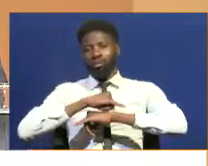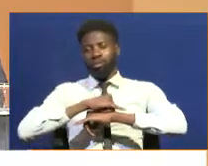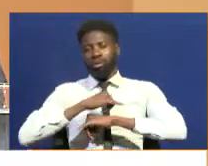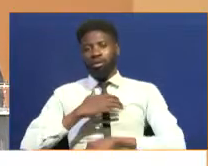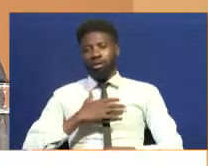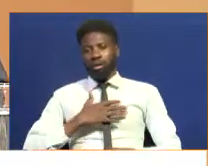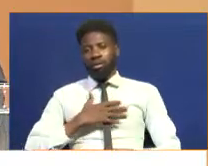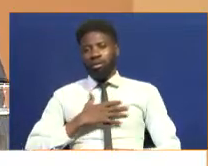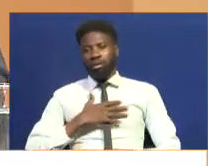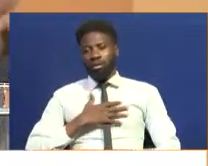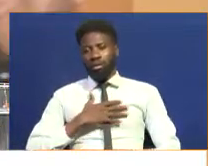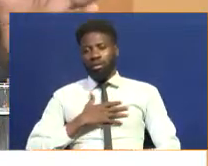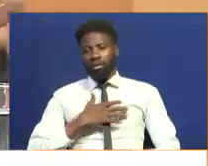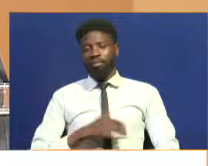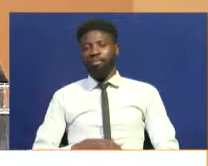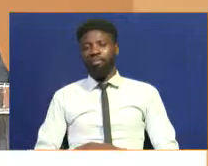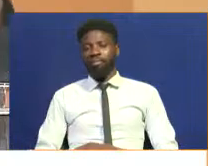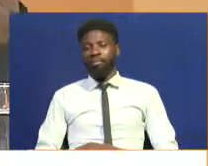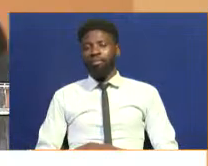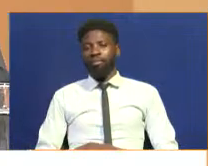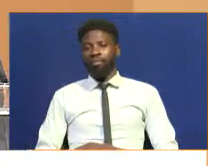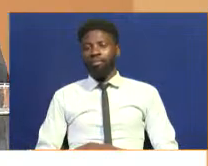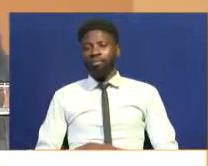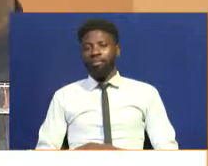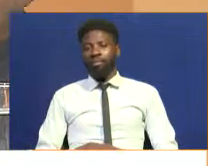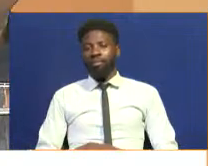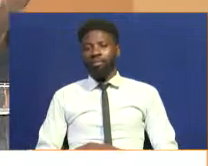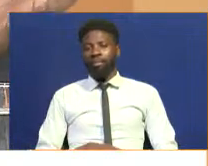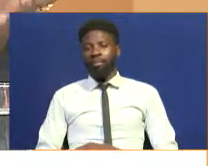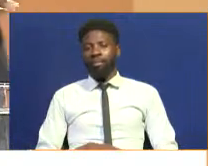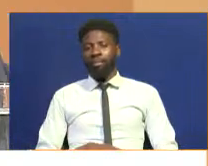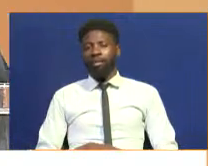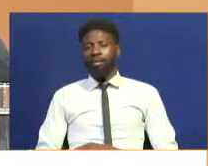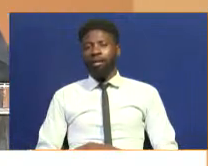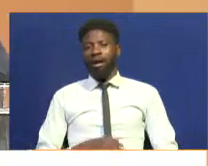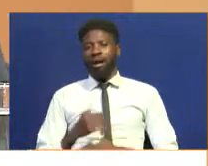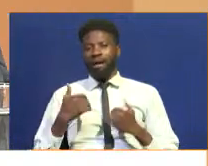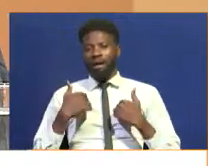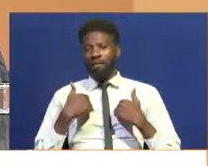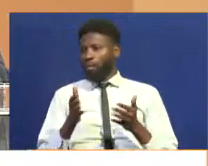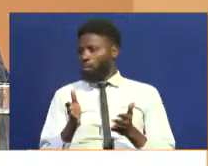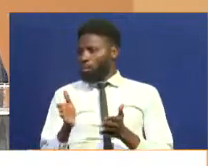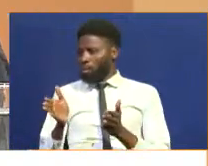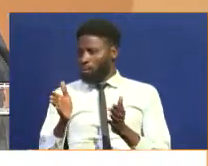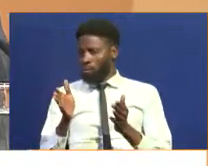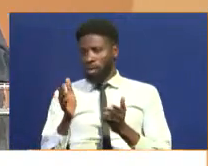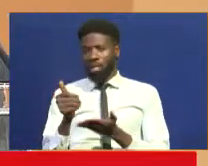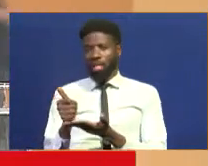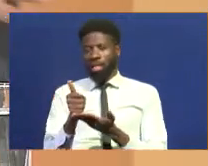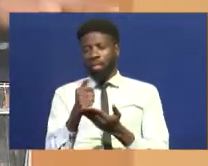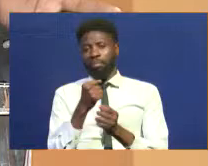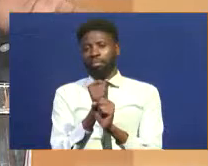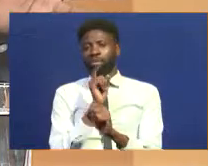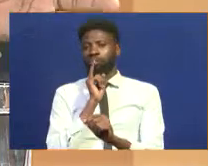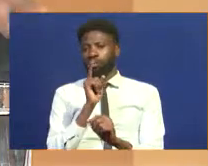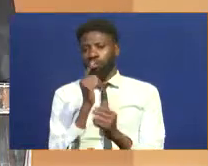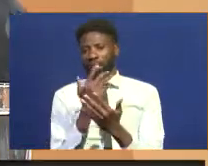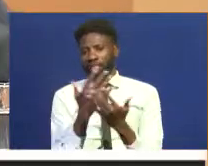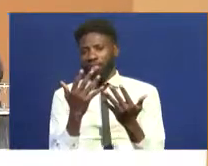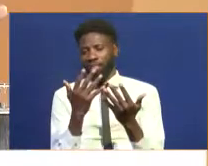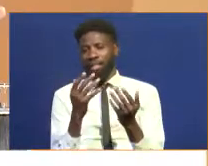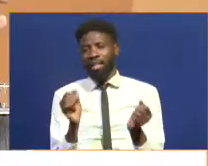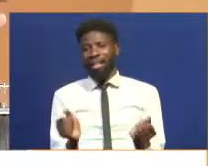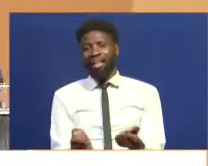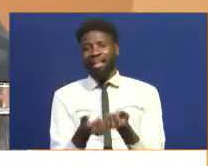was a very hurried, you know, kind of way of ensuring that things happen quickly.